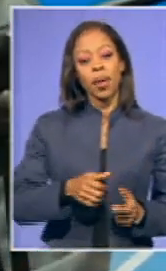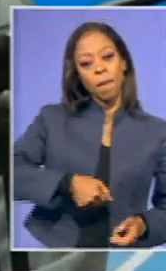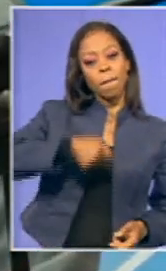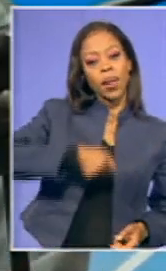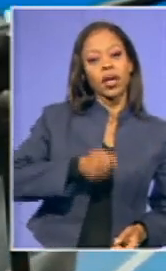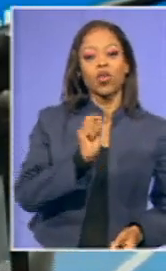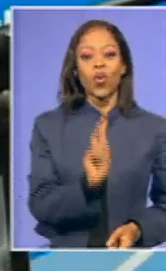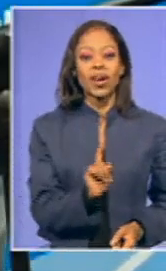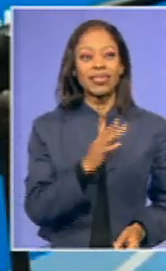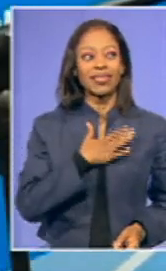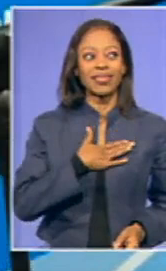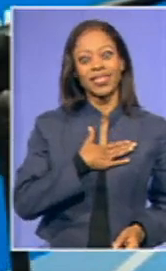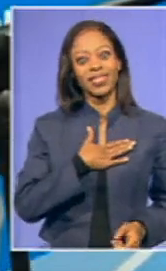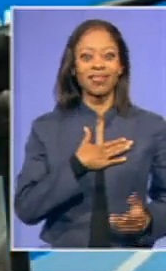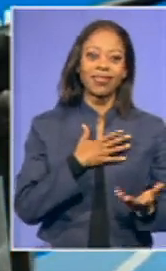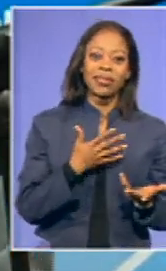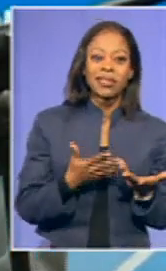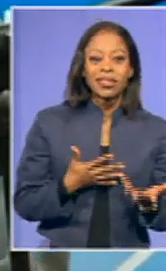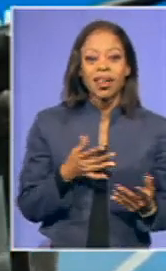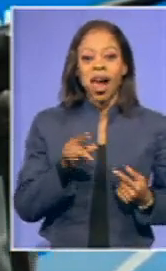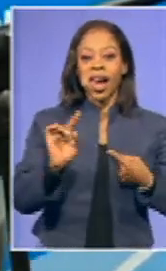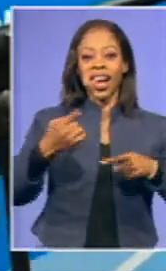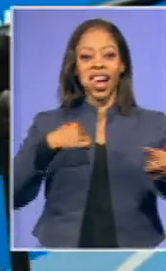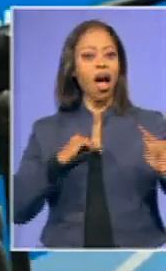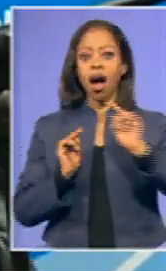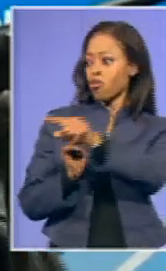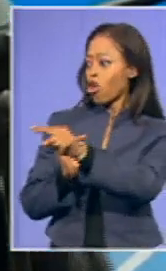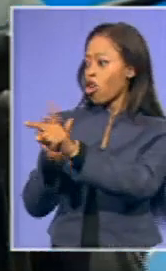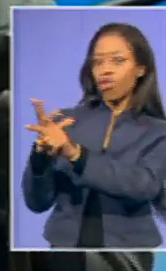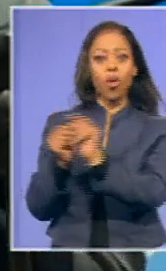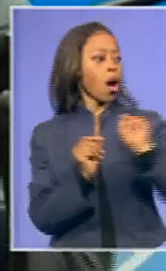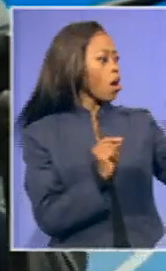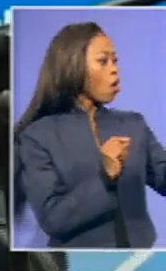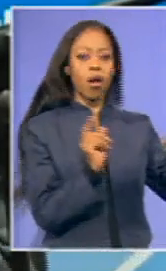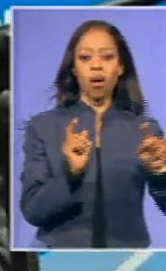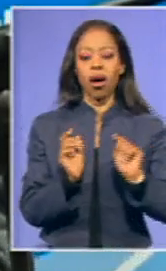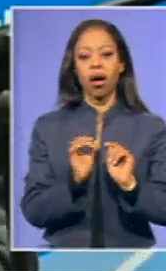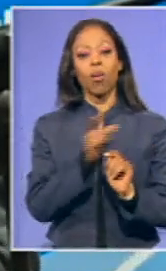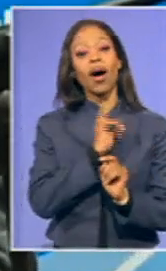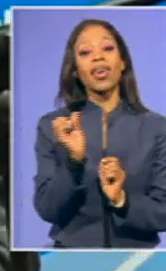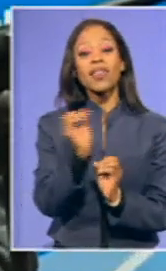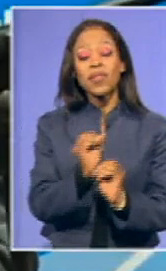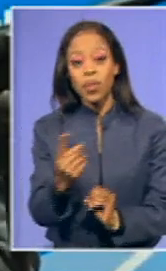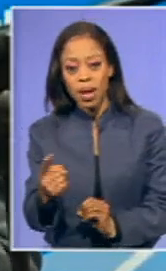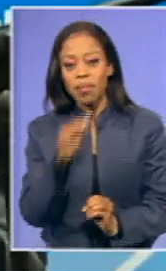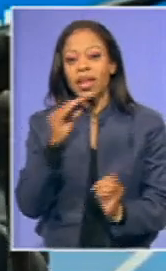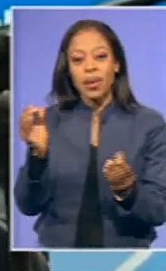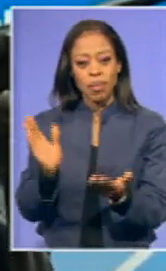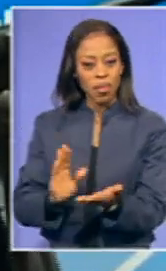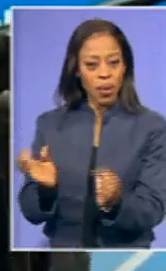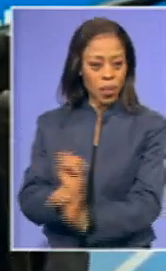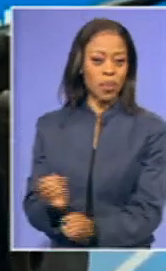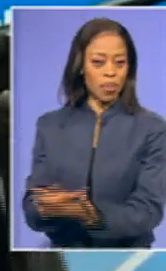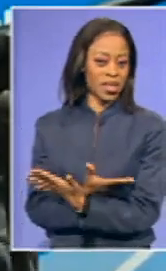we don't feel it as finger pointing, because if there's one bucket missing, someone out there is missing a bucket. So they